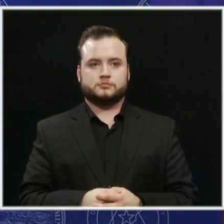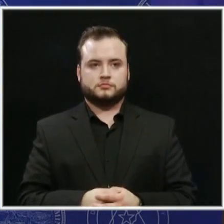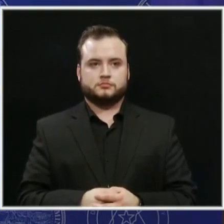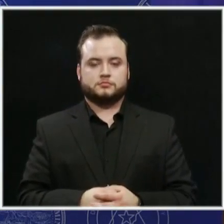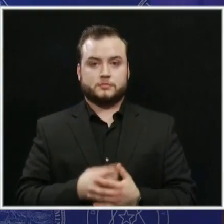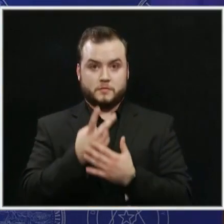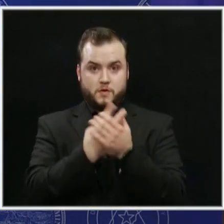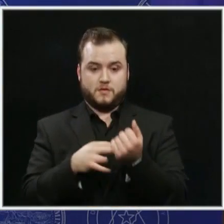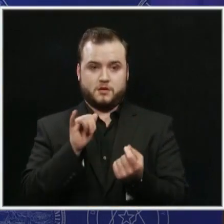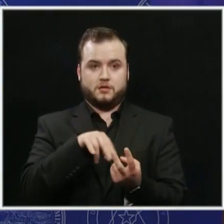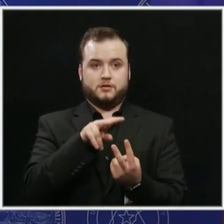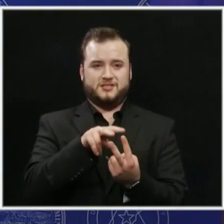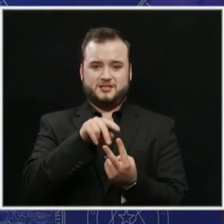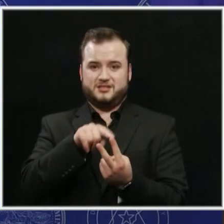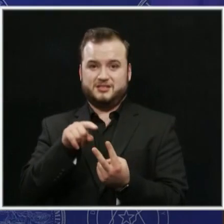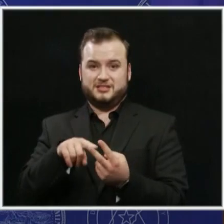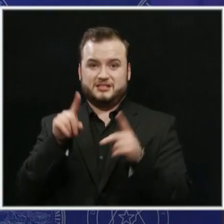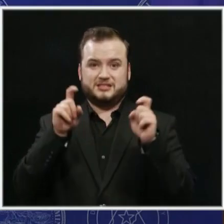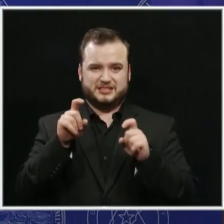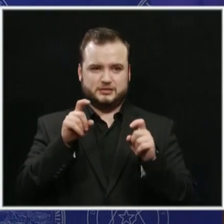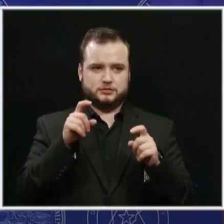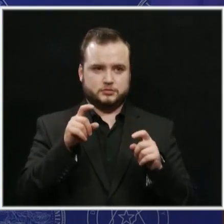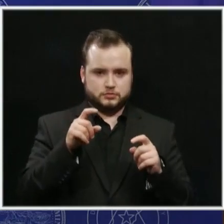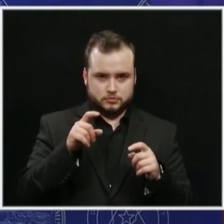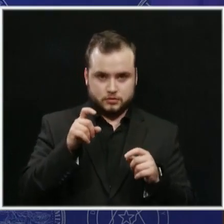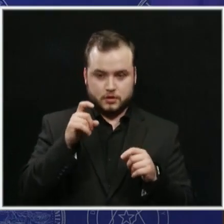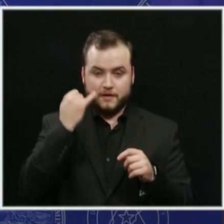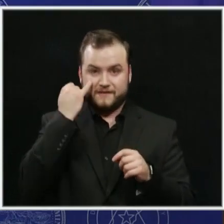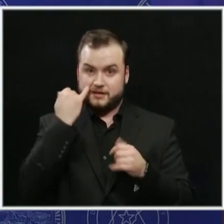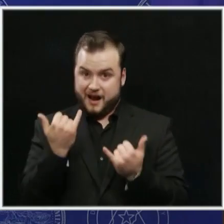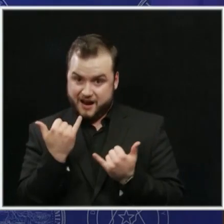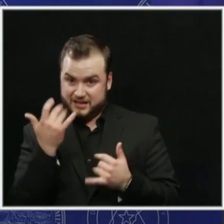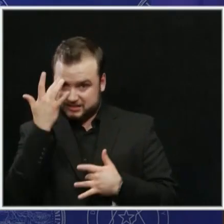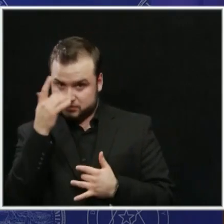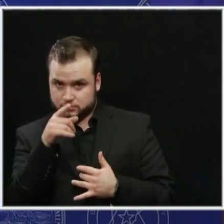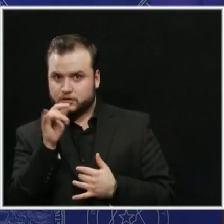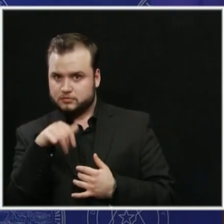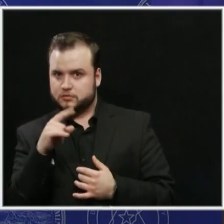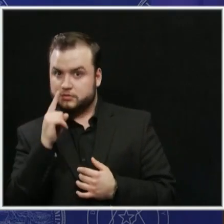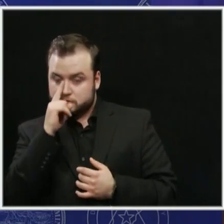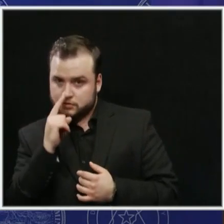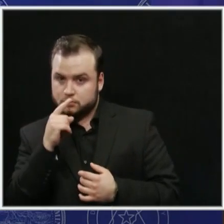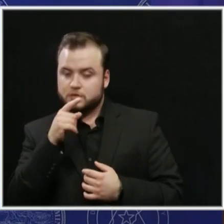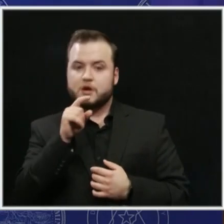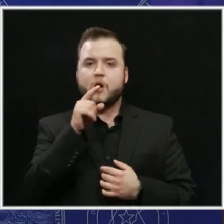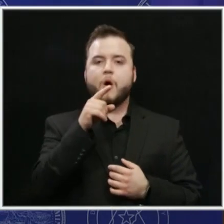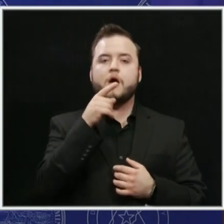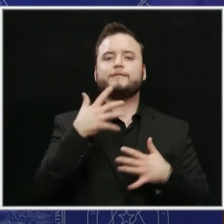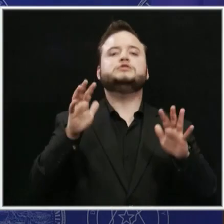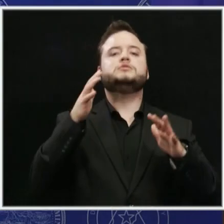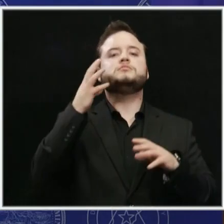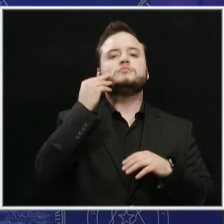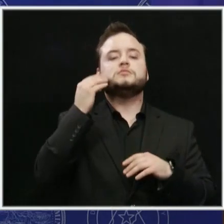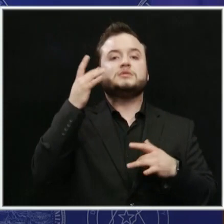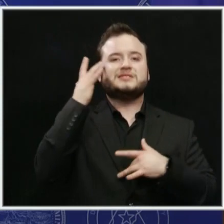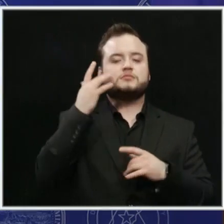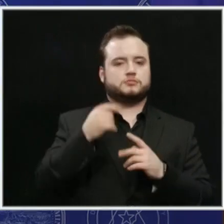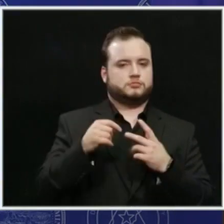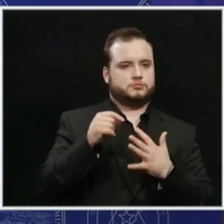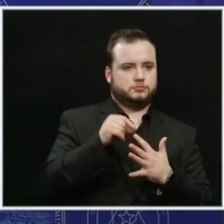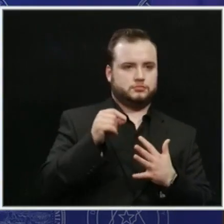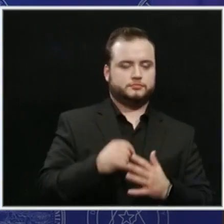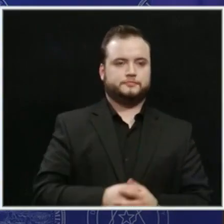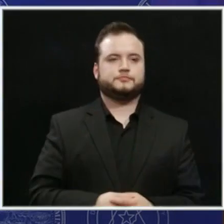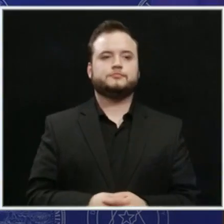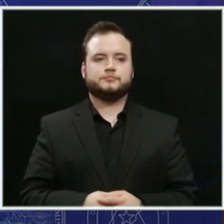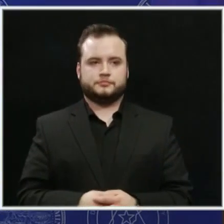sick? They agree with that, but we have to strike that balance. I do believe, though, these critical industries, and I just have to say Minnesota's